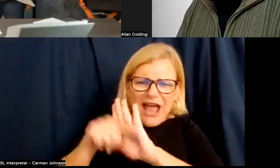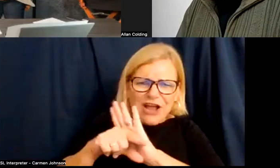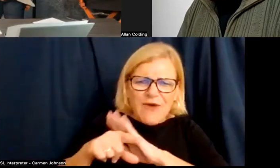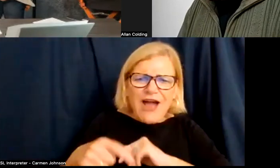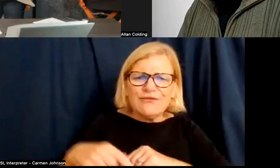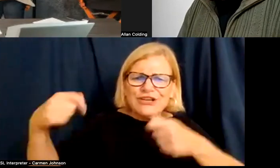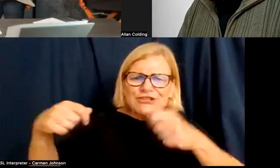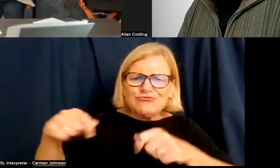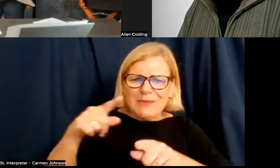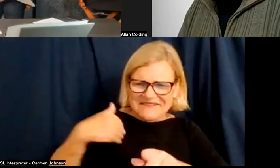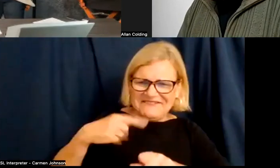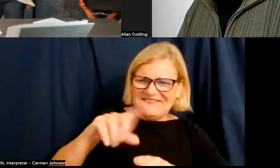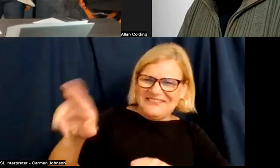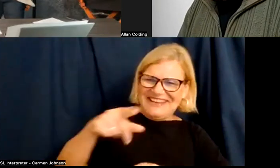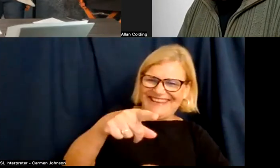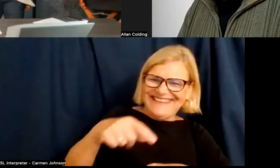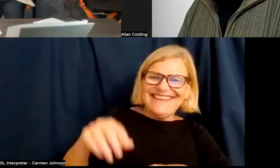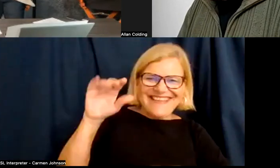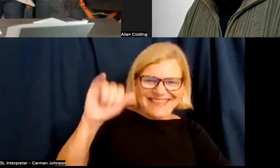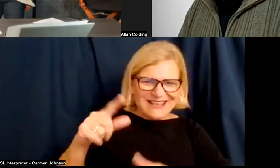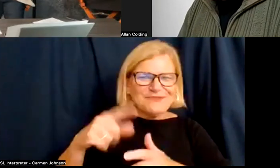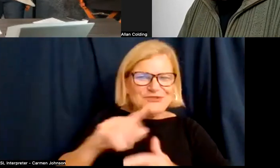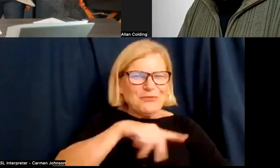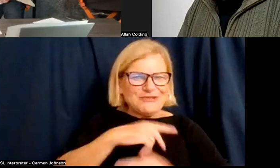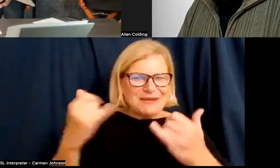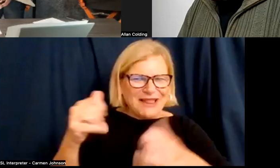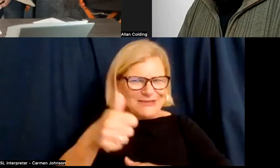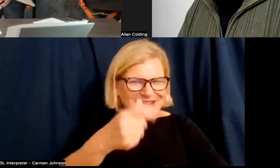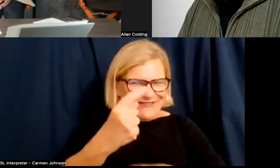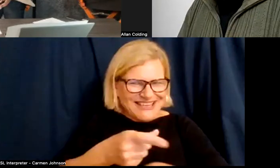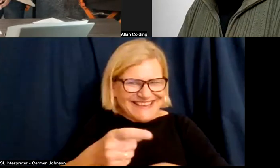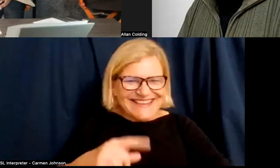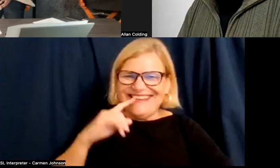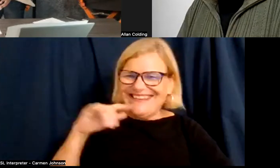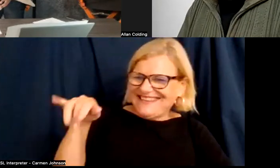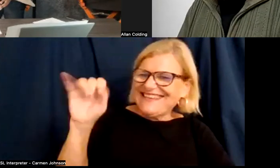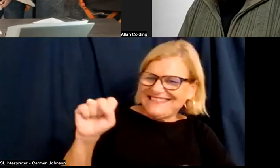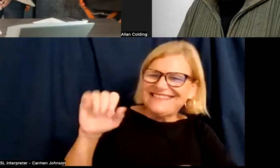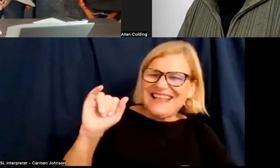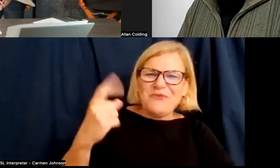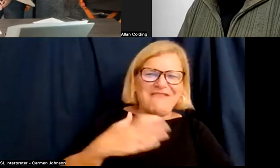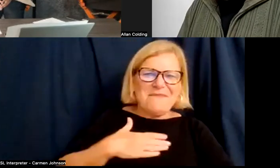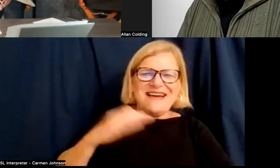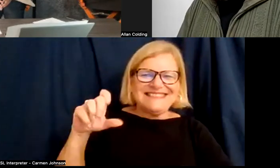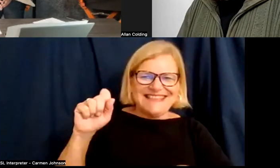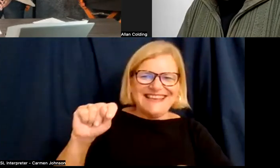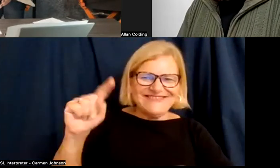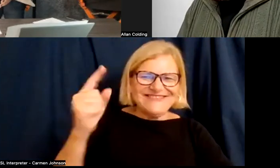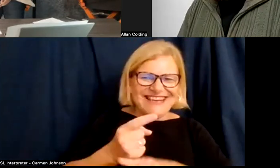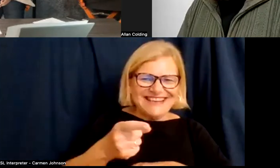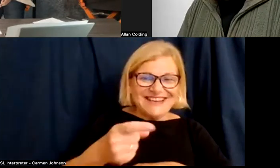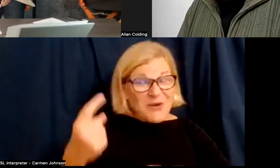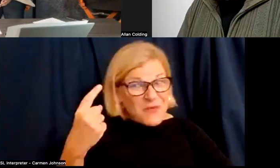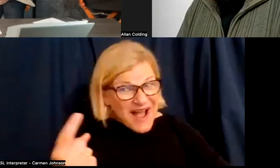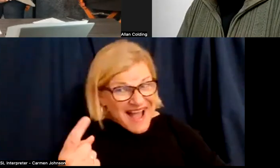Your drum set in the background there. Those are the ones that you personally play yourself. Yeah, these are one of my sets. Yeah, One of right.